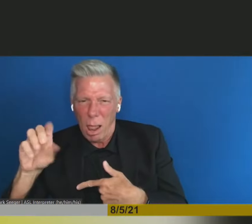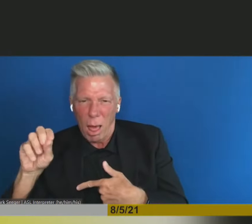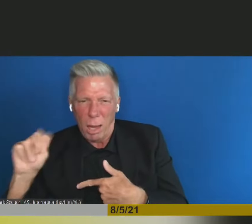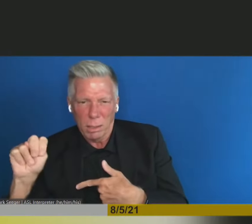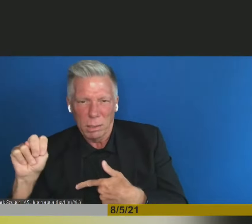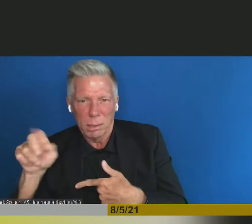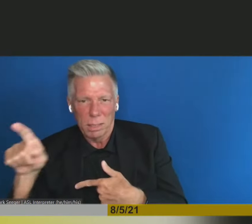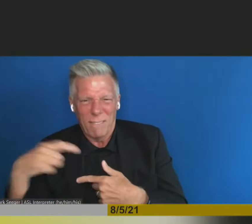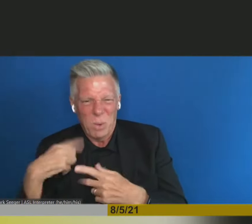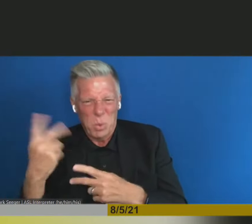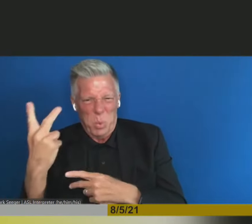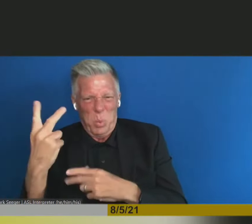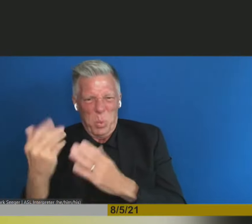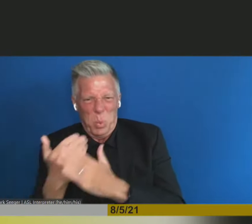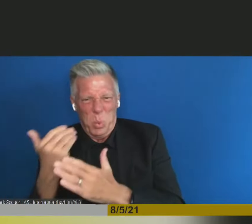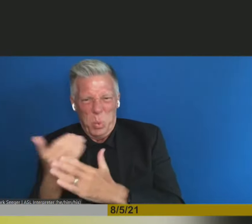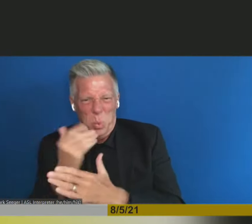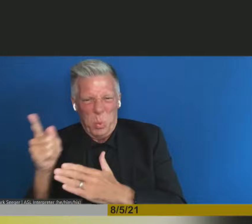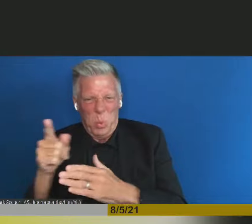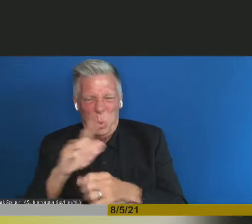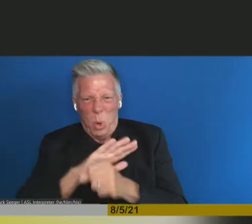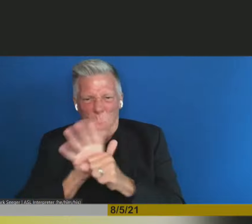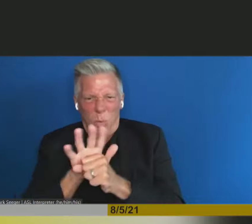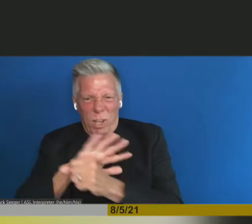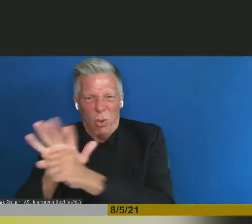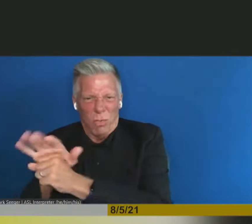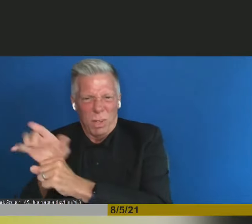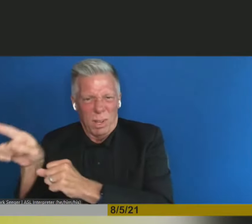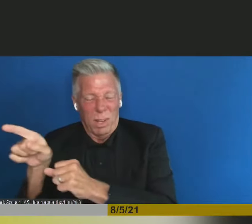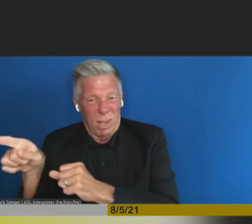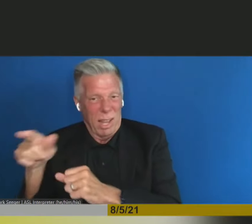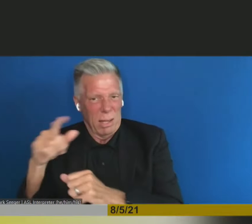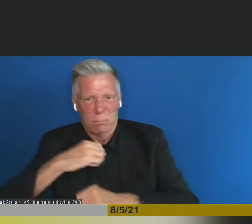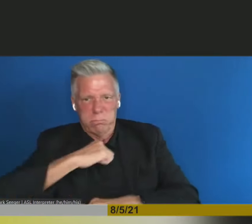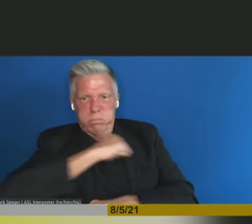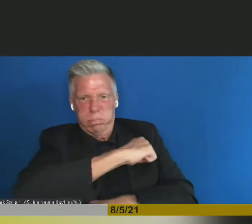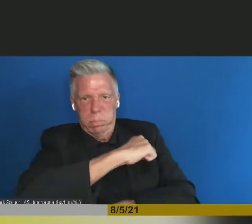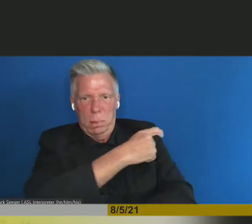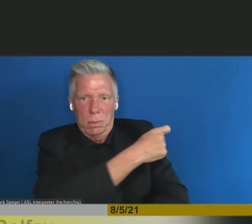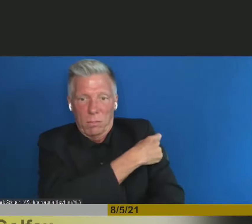So any insight on Lambda and other variants? Yeah, so I think that,